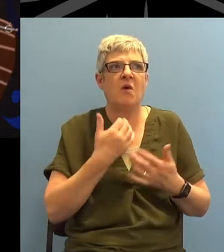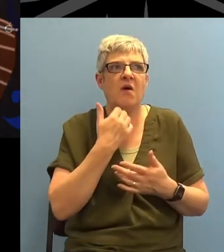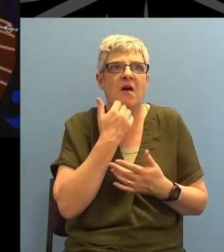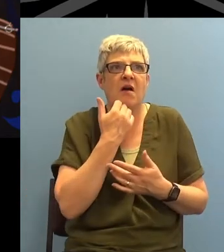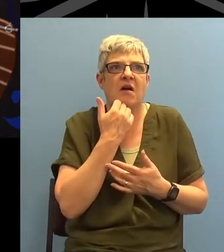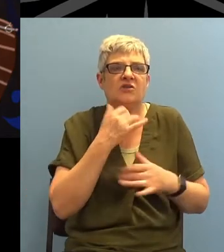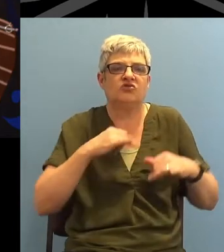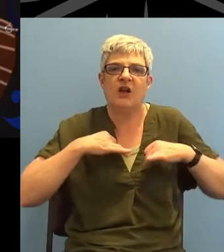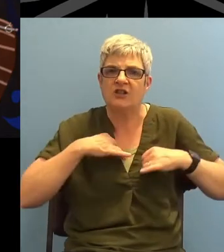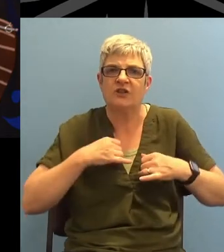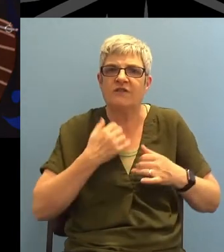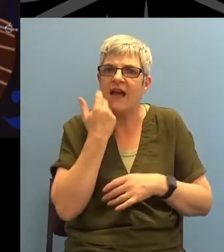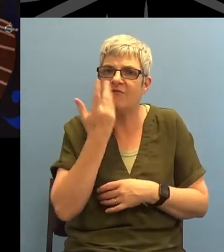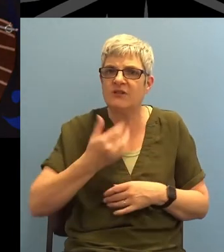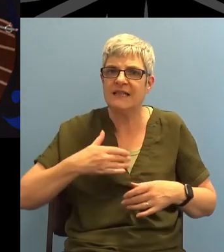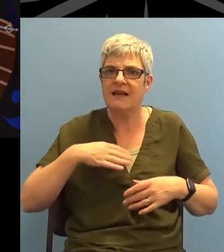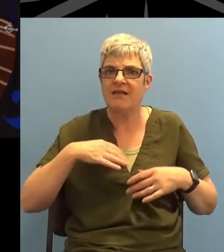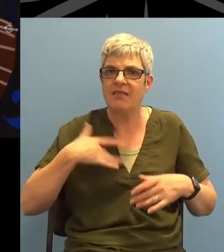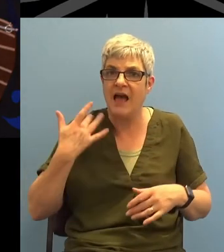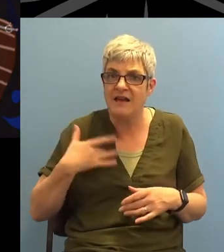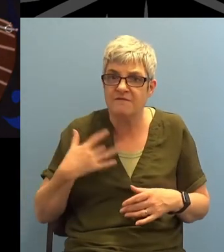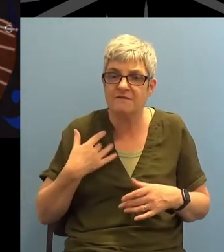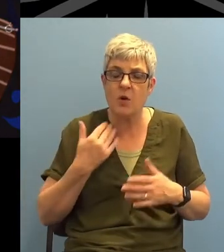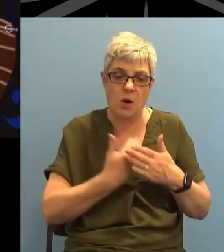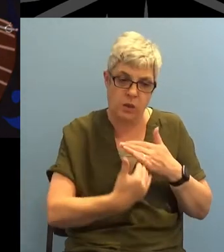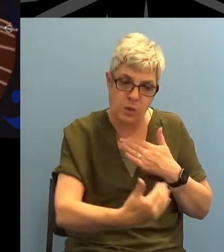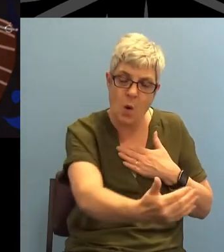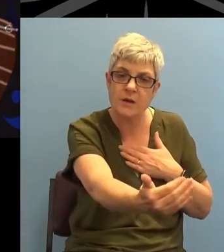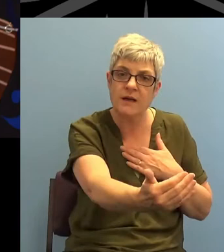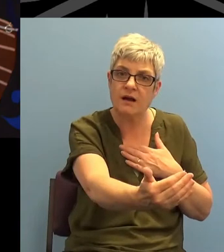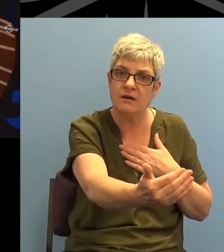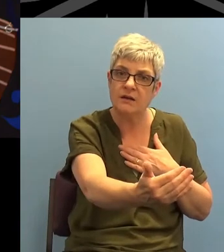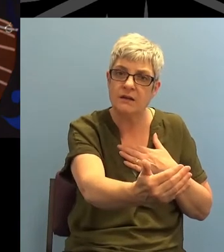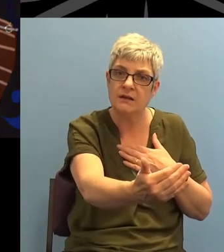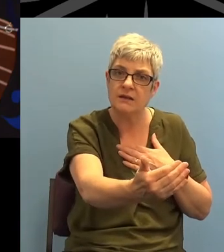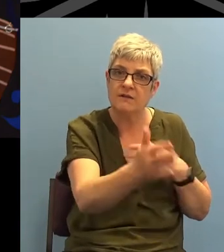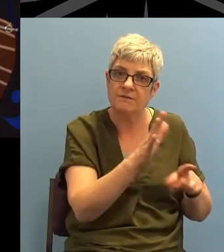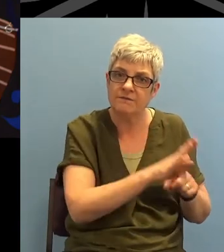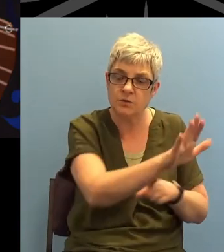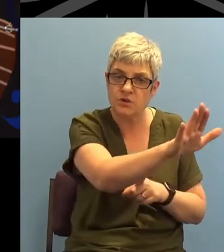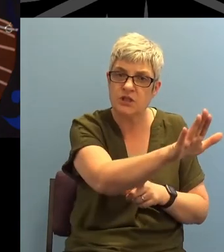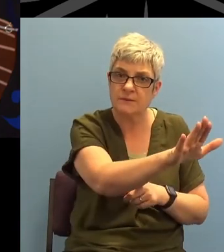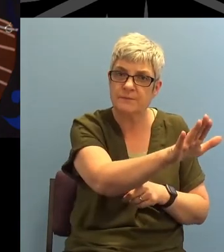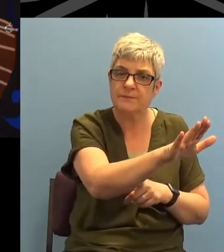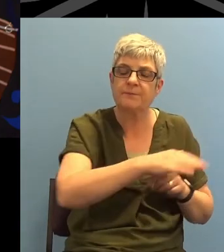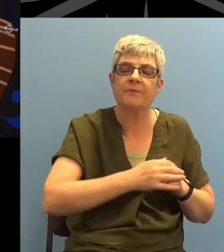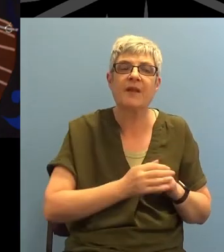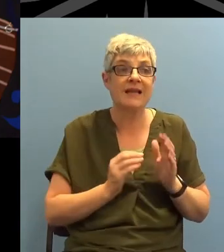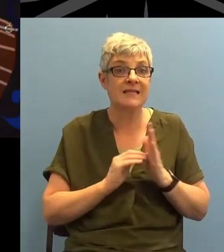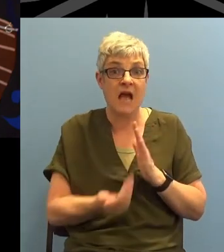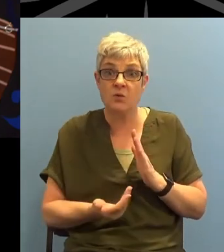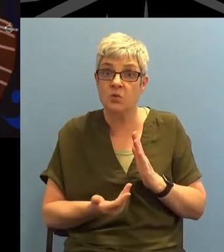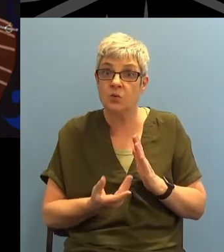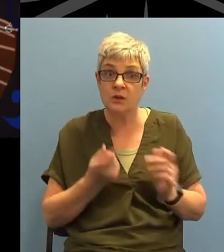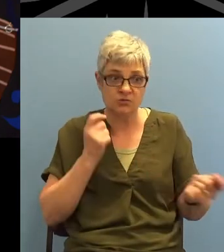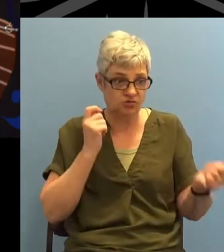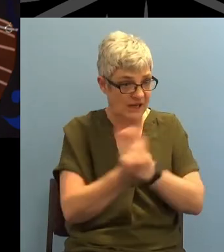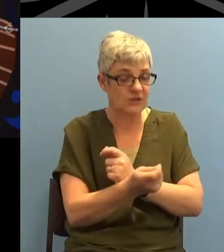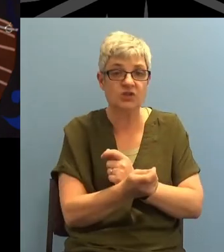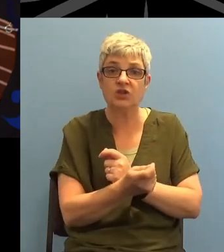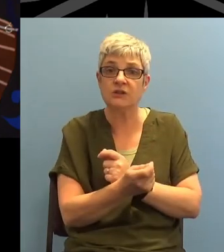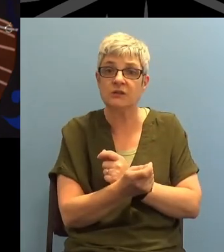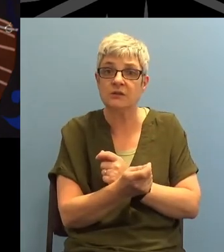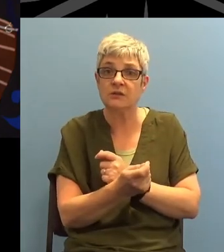or of their longer-term destiny. And now all that has